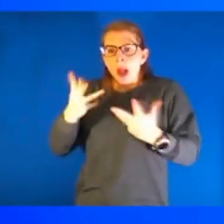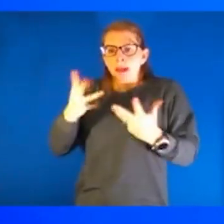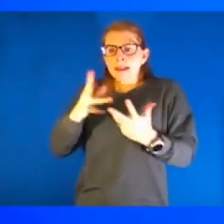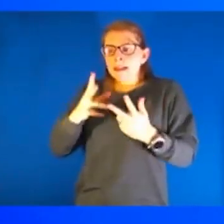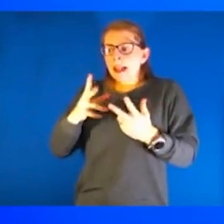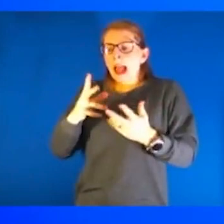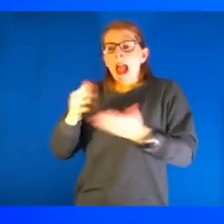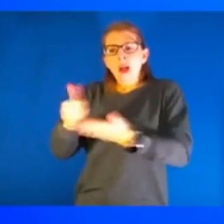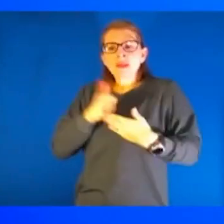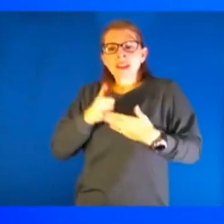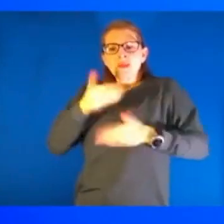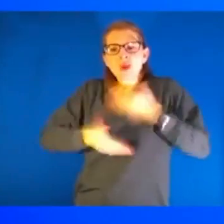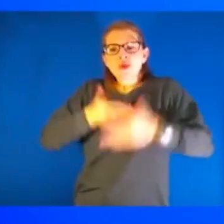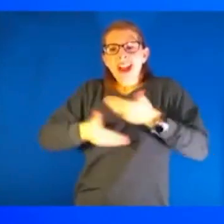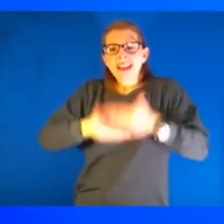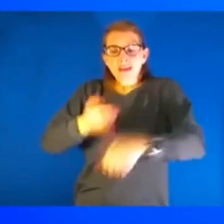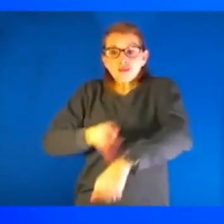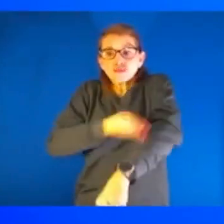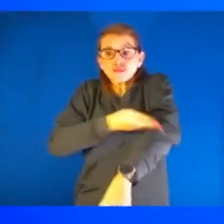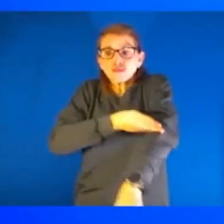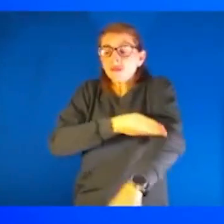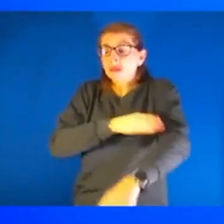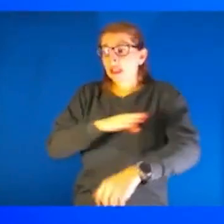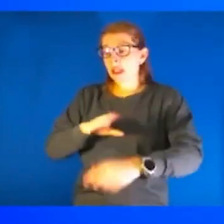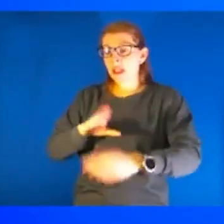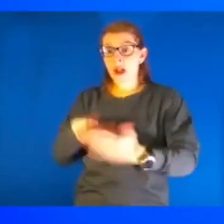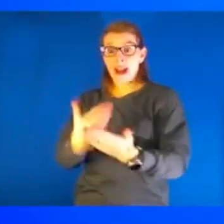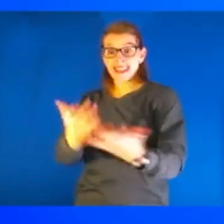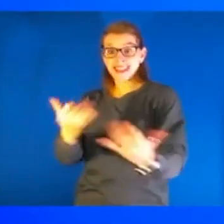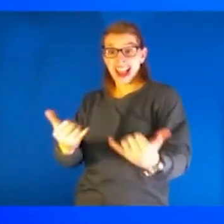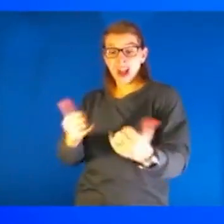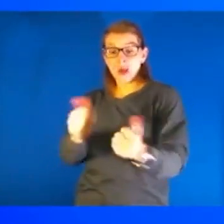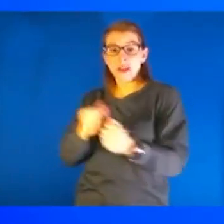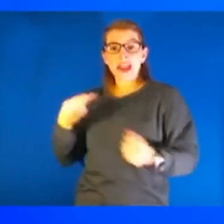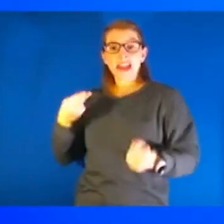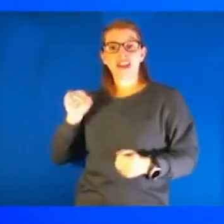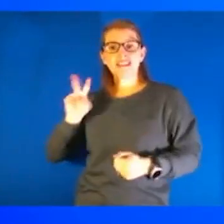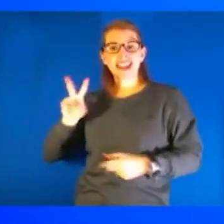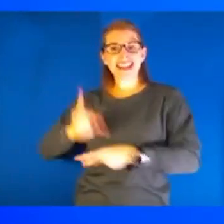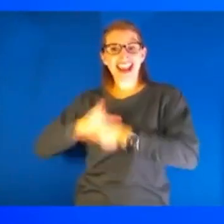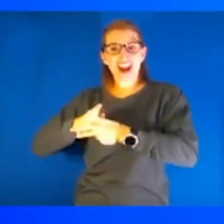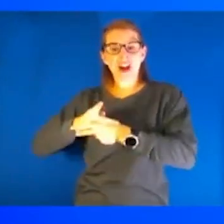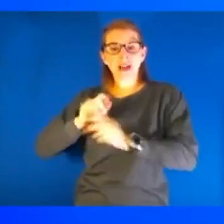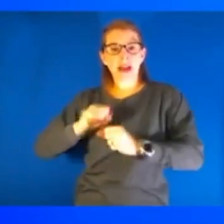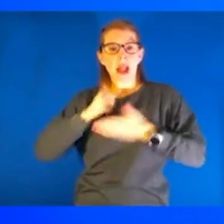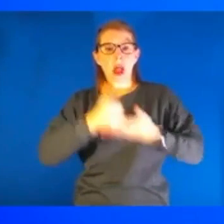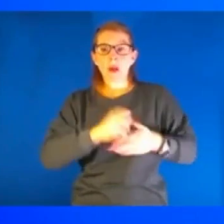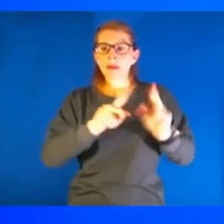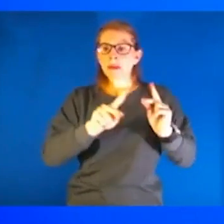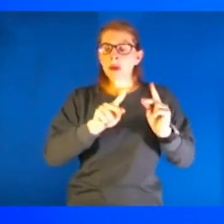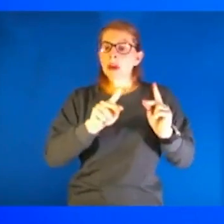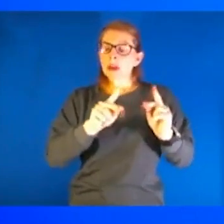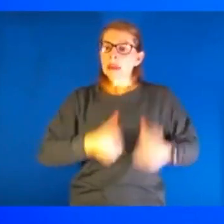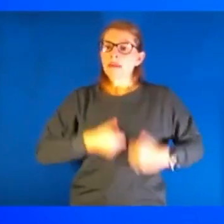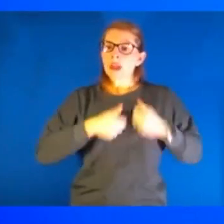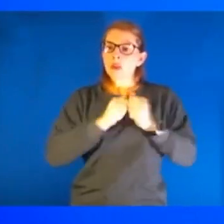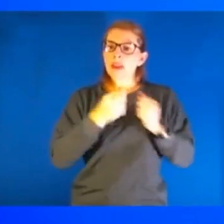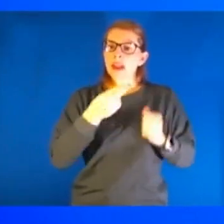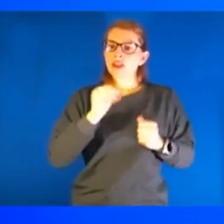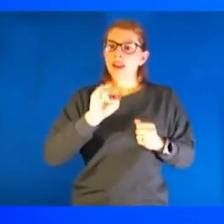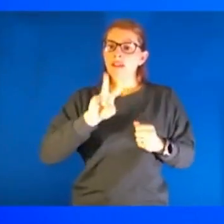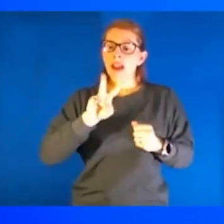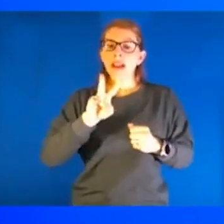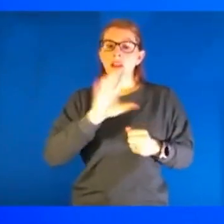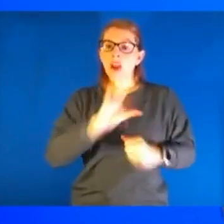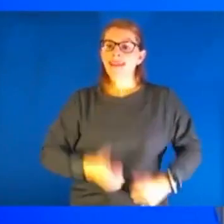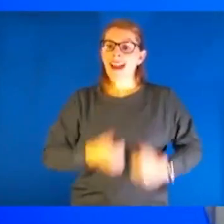have arrived at this place with our HIV care that we can help people living with HIV to live long and healthy lives.